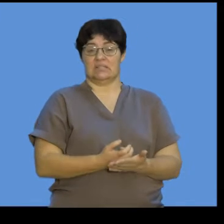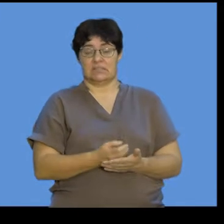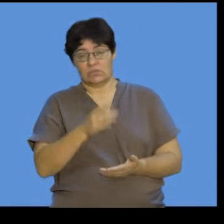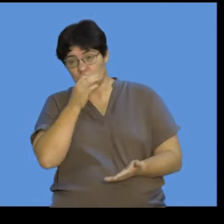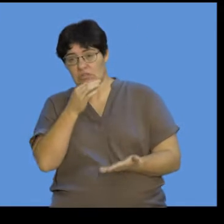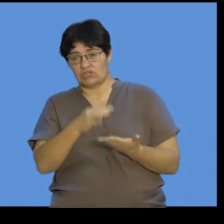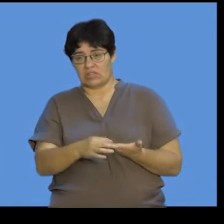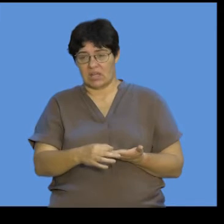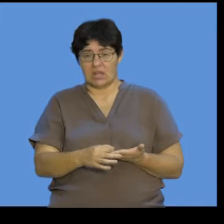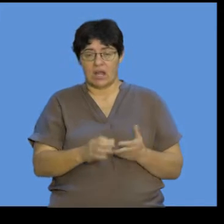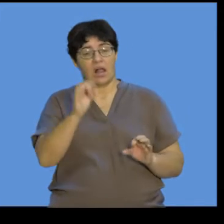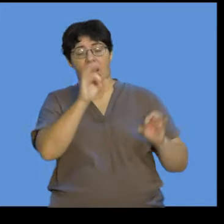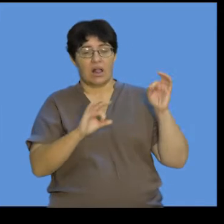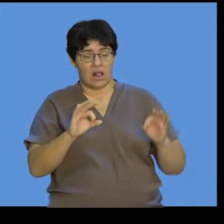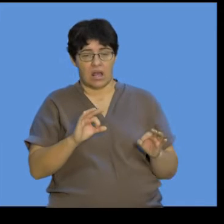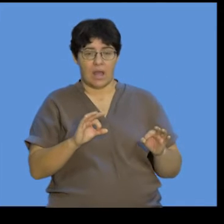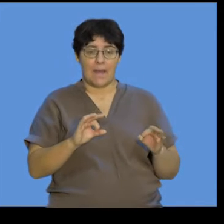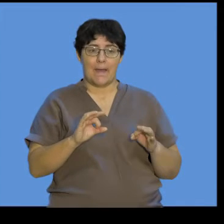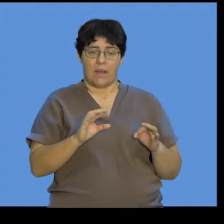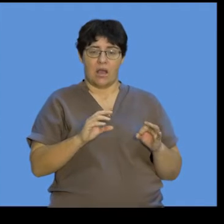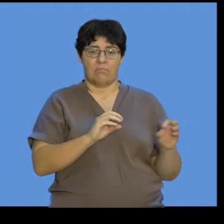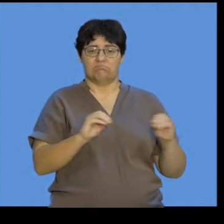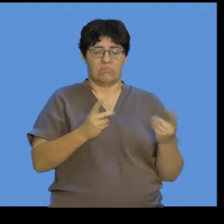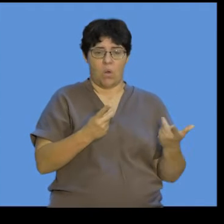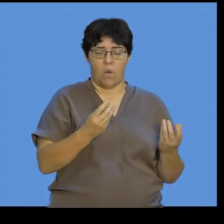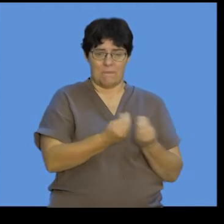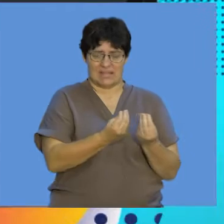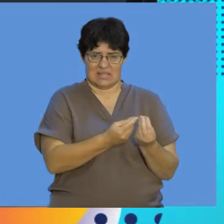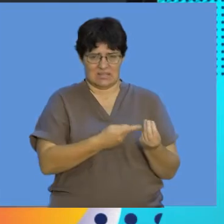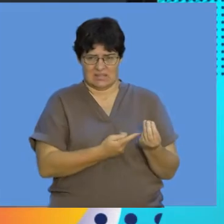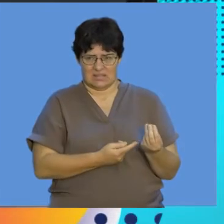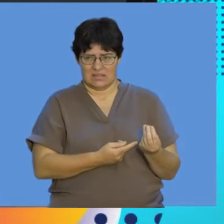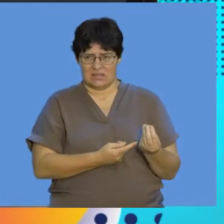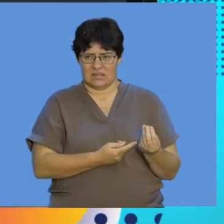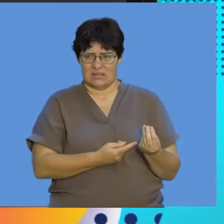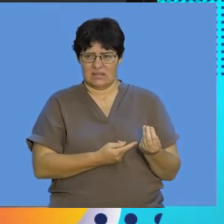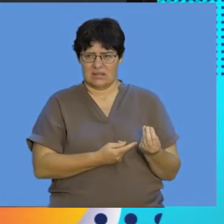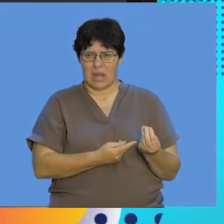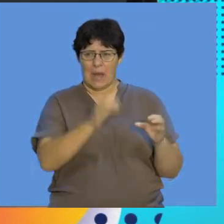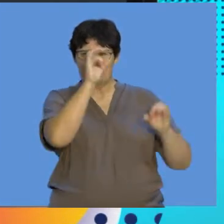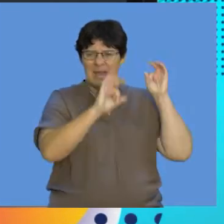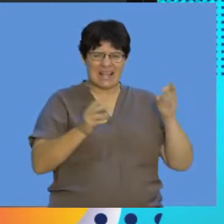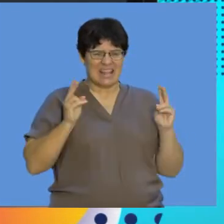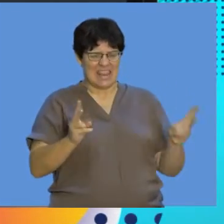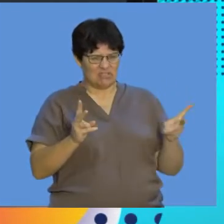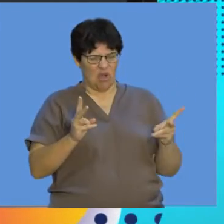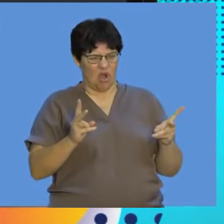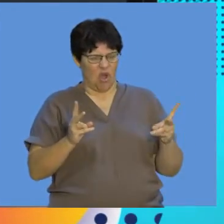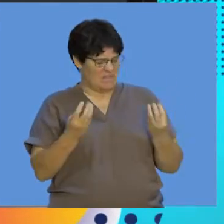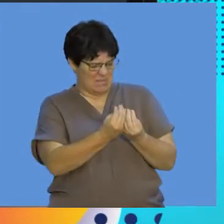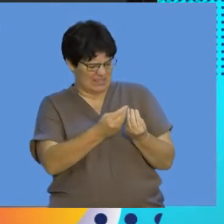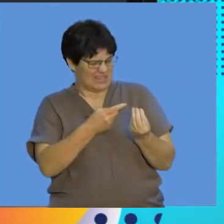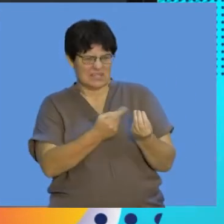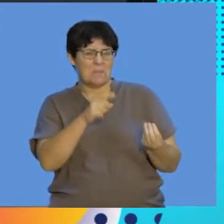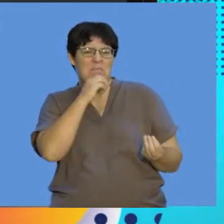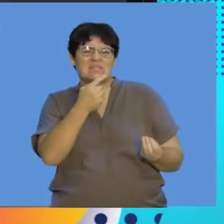the particular nature of matter. So when we talk about the particular nature of matter, we are saying what evidence is